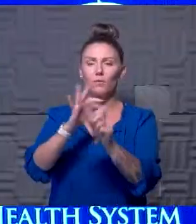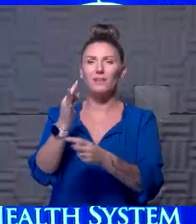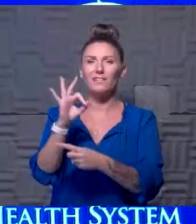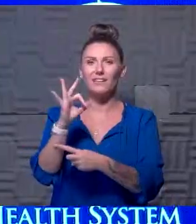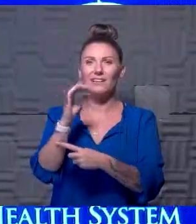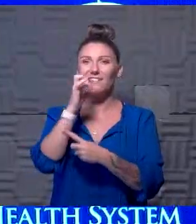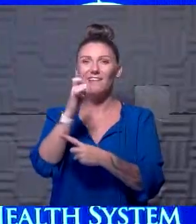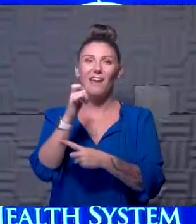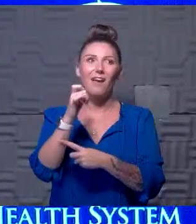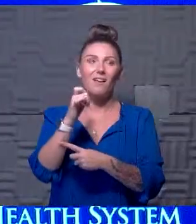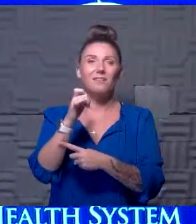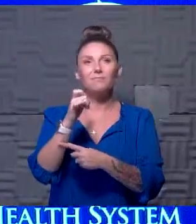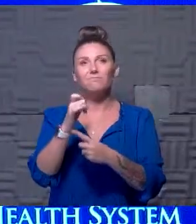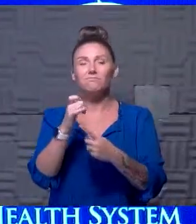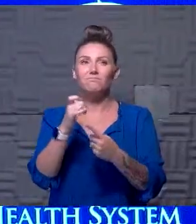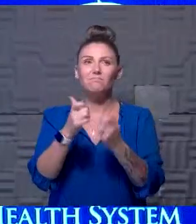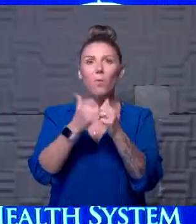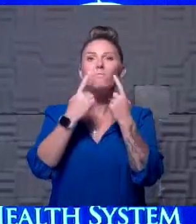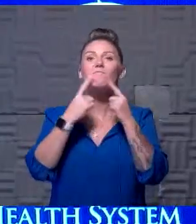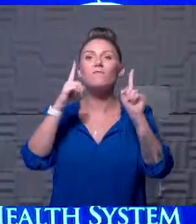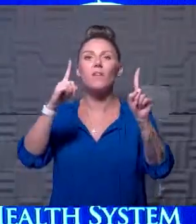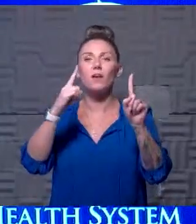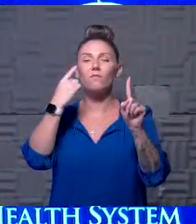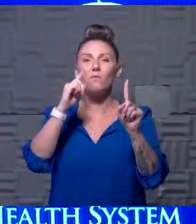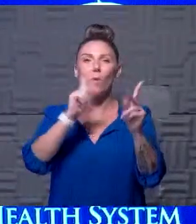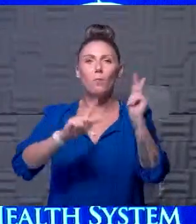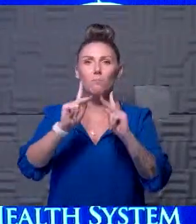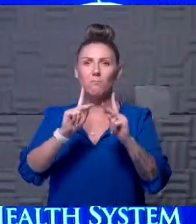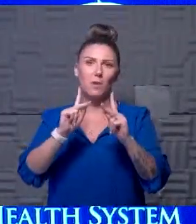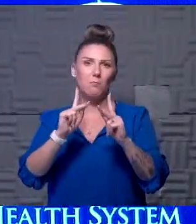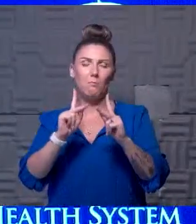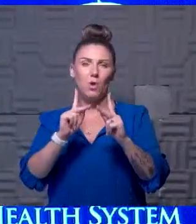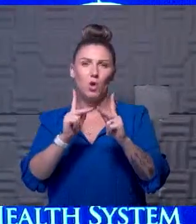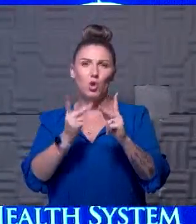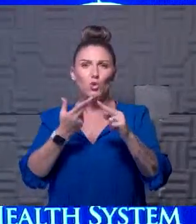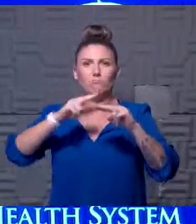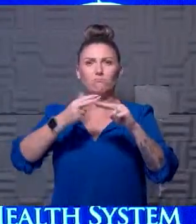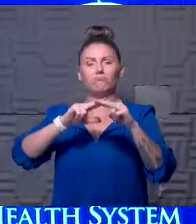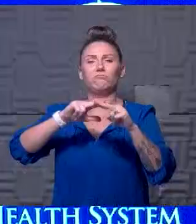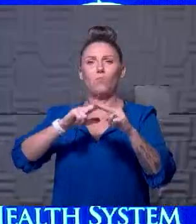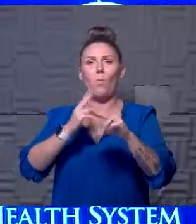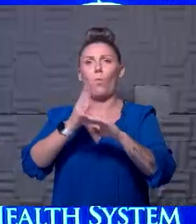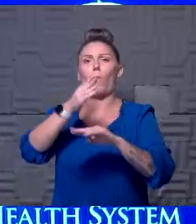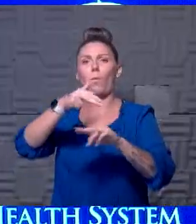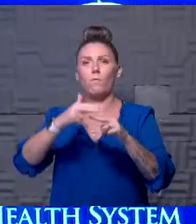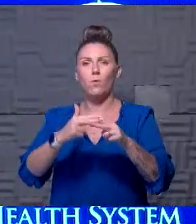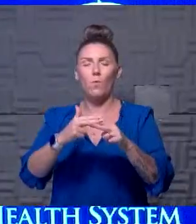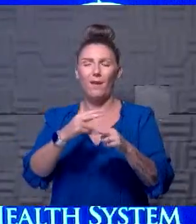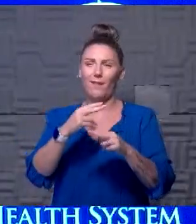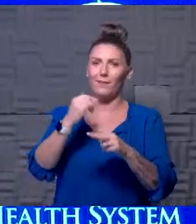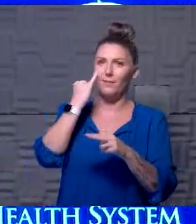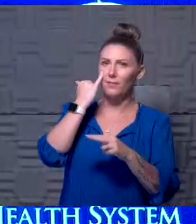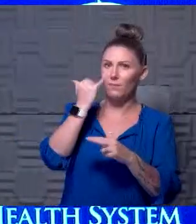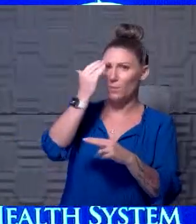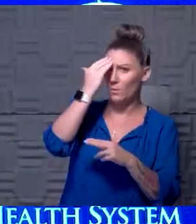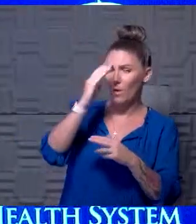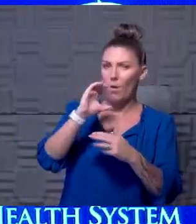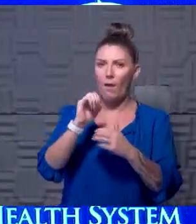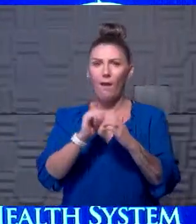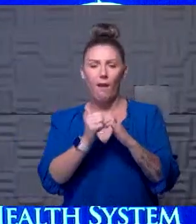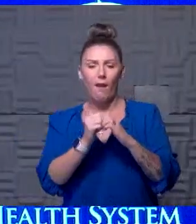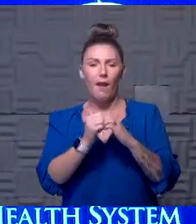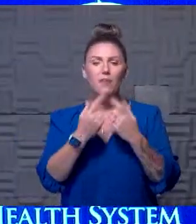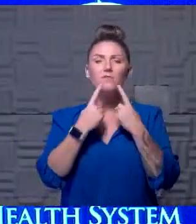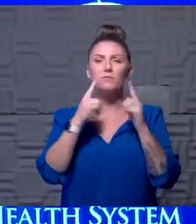not work as well for a patient who's obese. And I was just seeing if you guys would address that and just talk about how efficient sometimes the